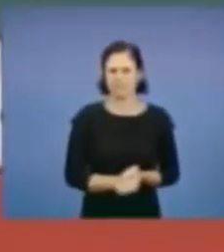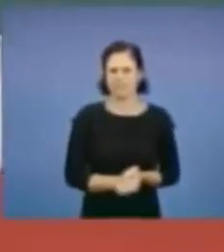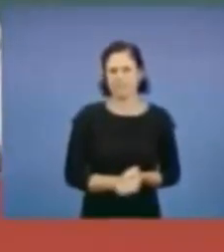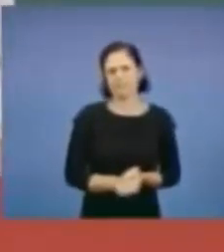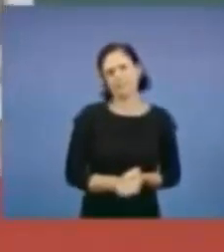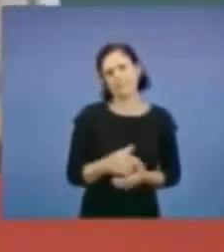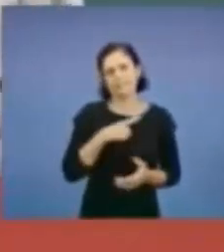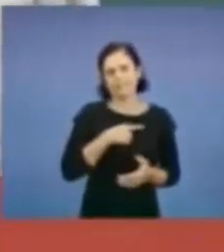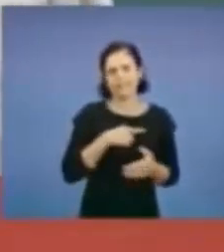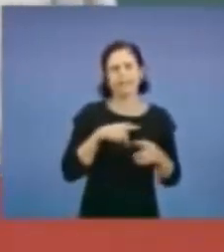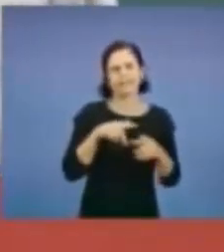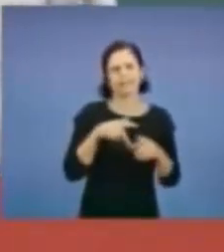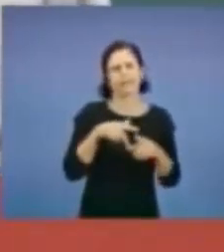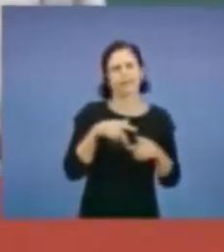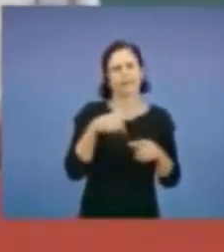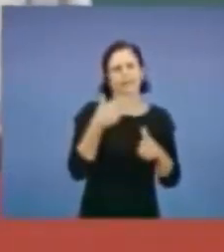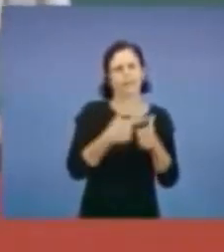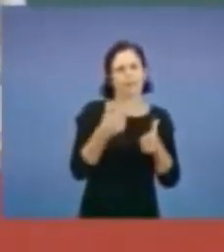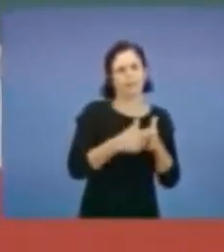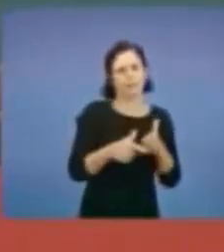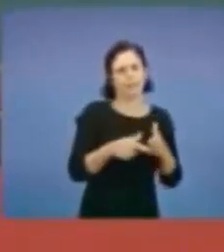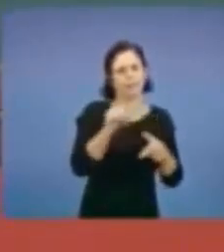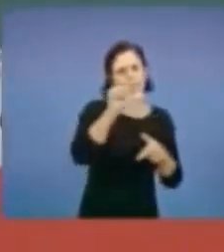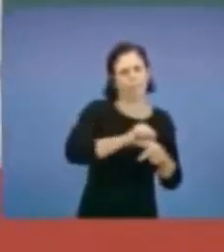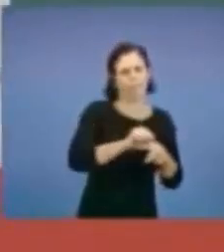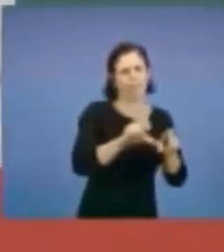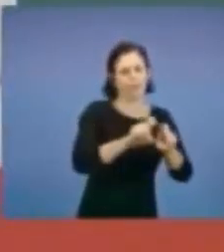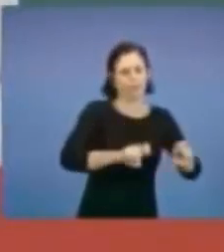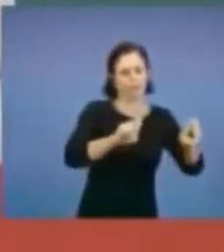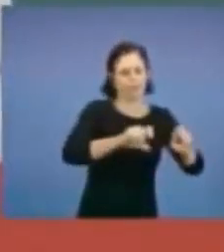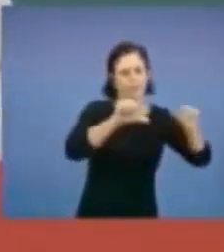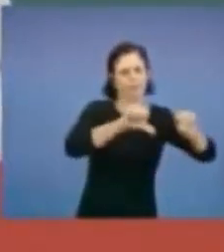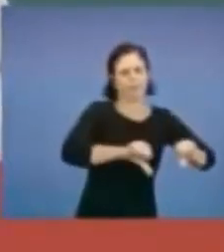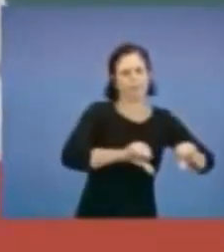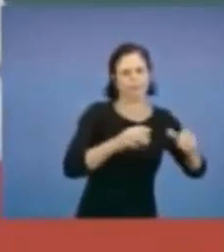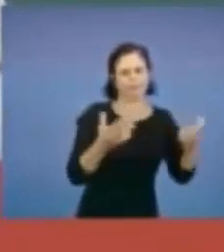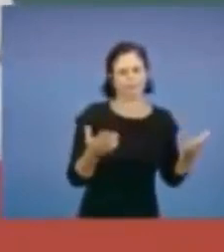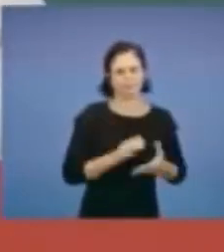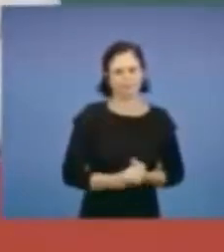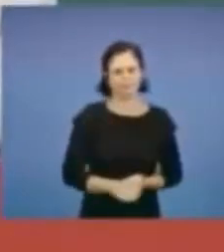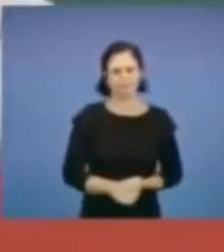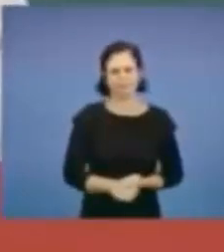John 20:14. We are having a technical problem. Computer.